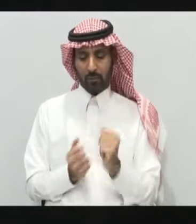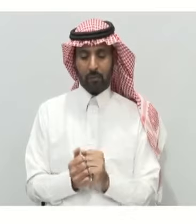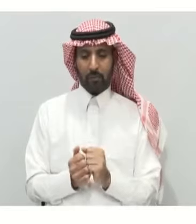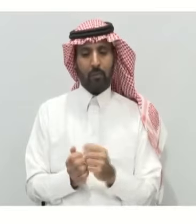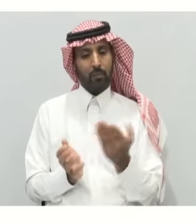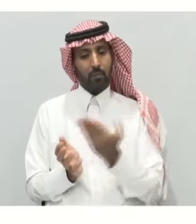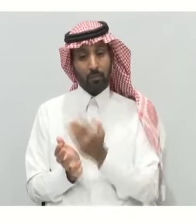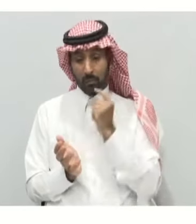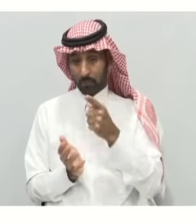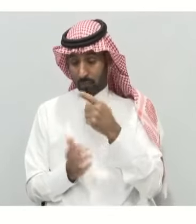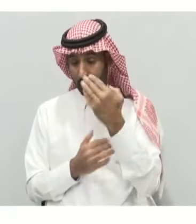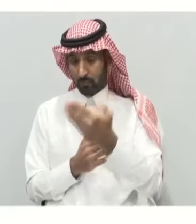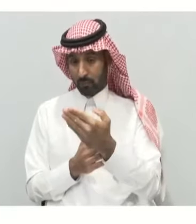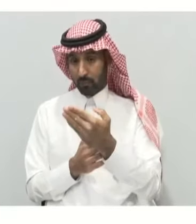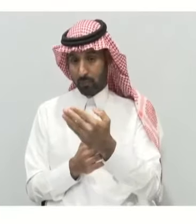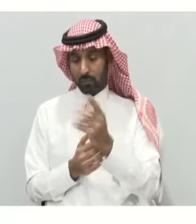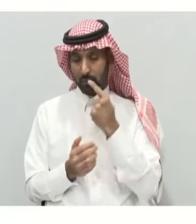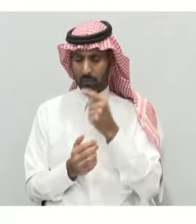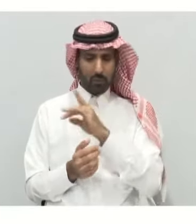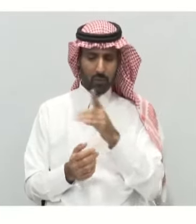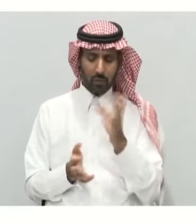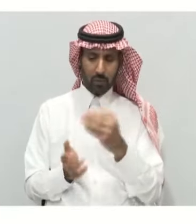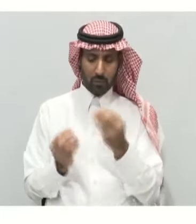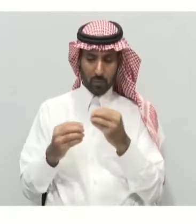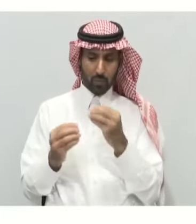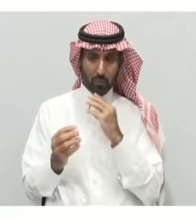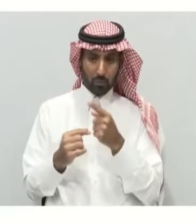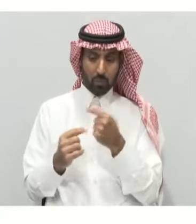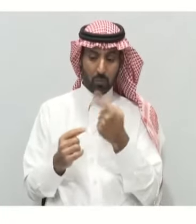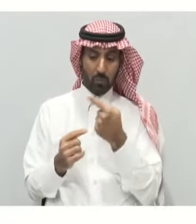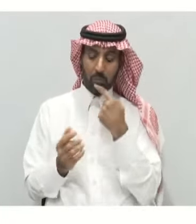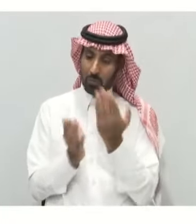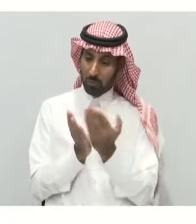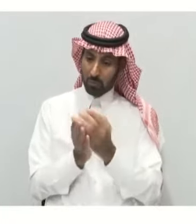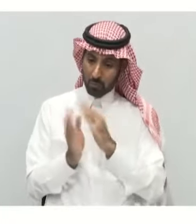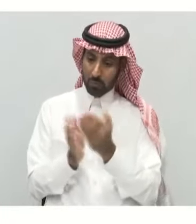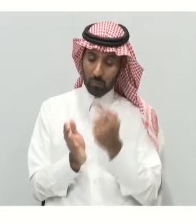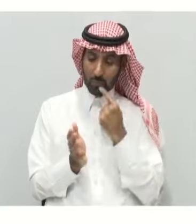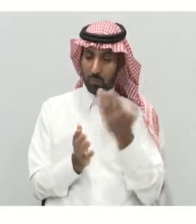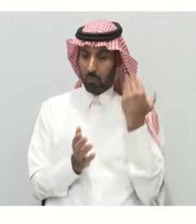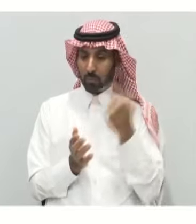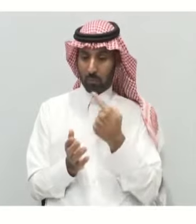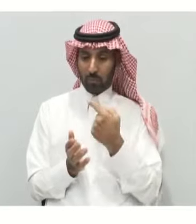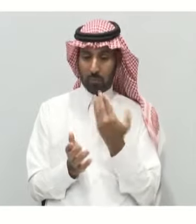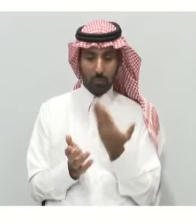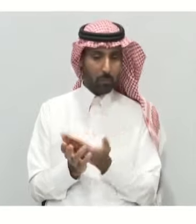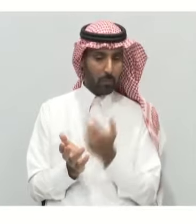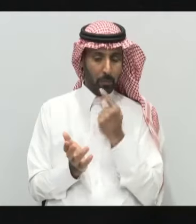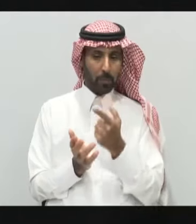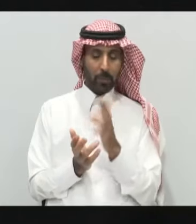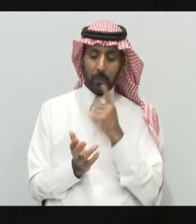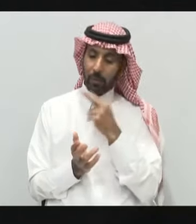time. And also, not only this, not only we talk about the school subject, but also we talked about